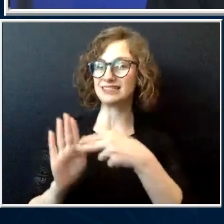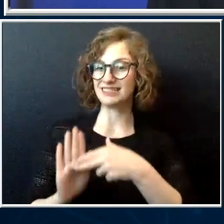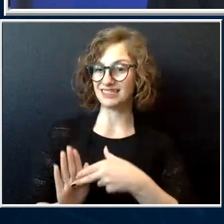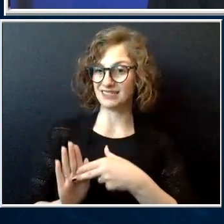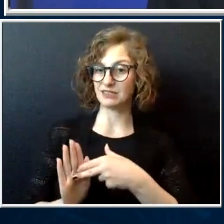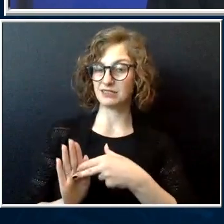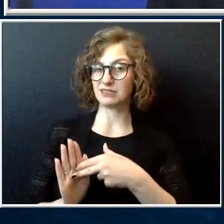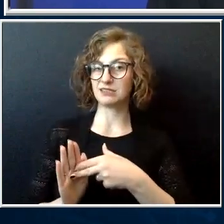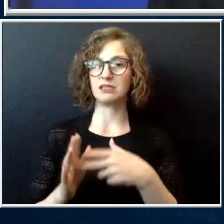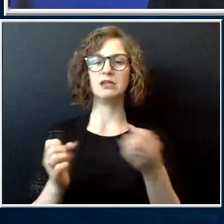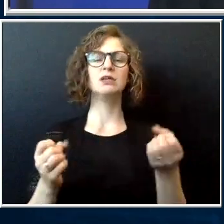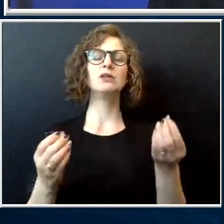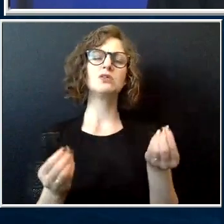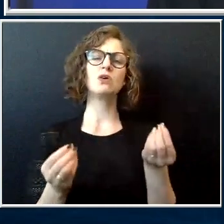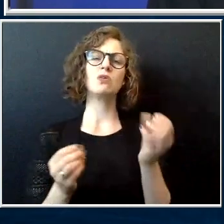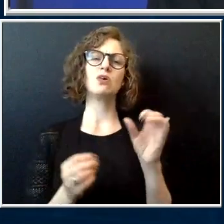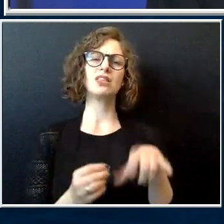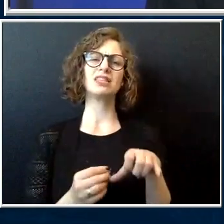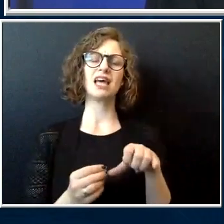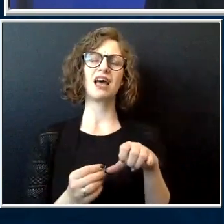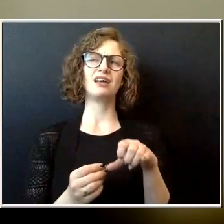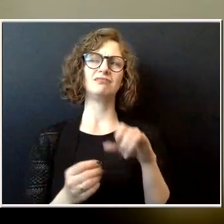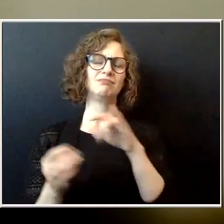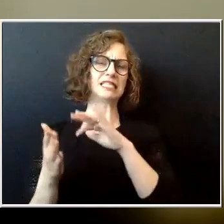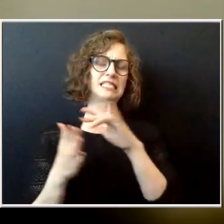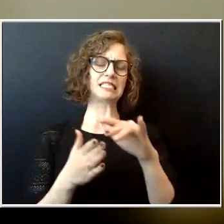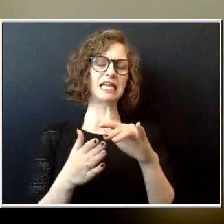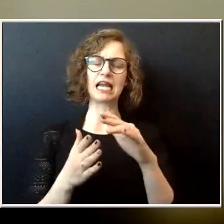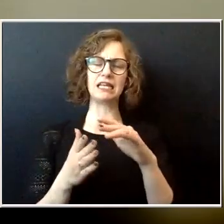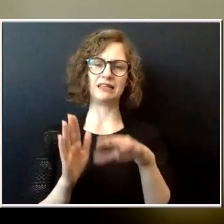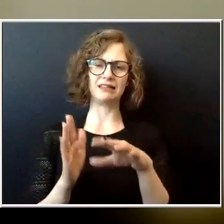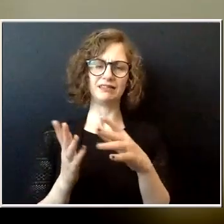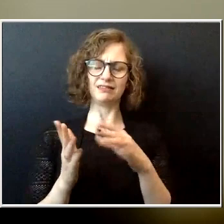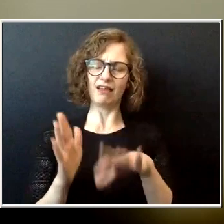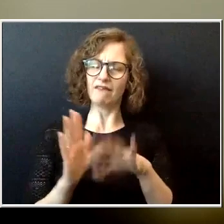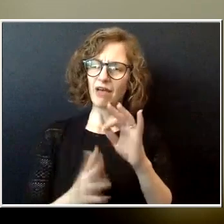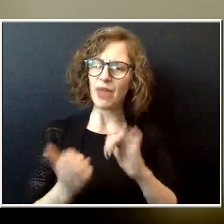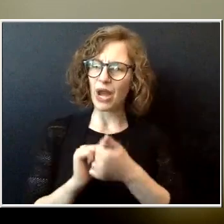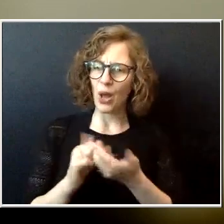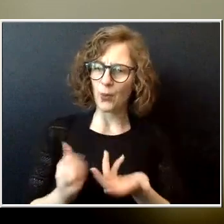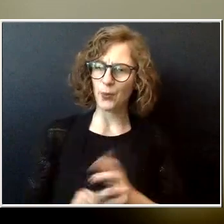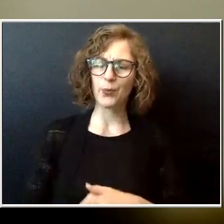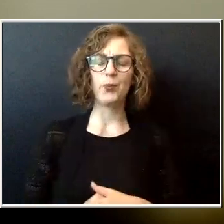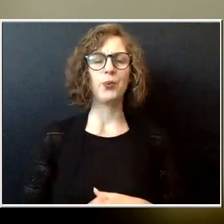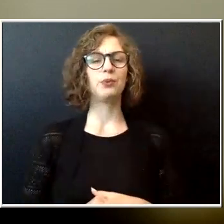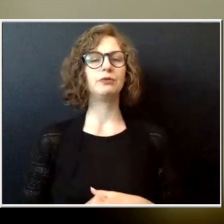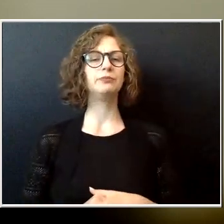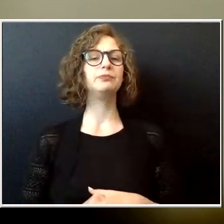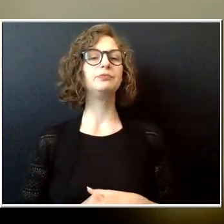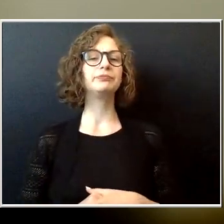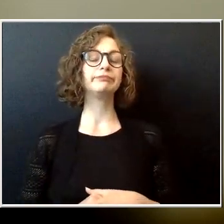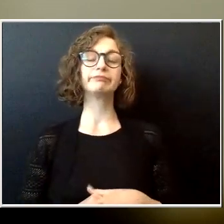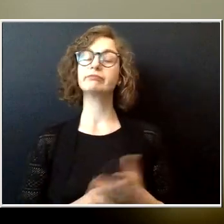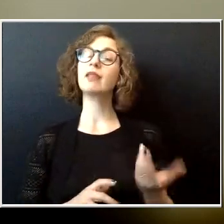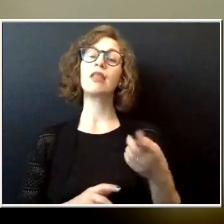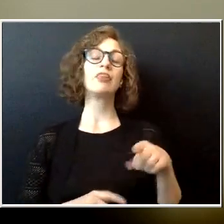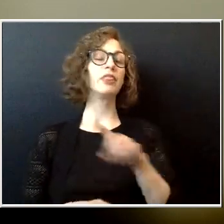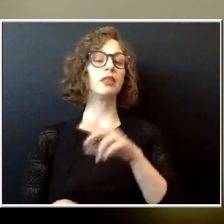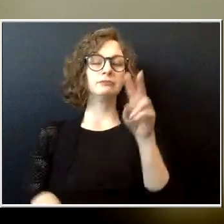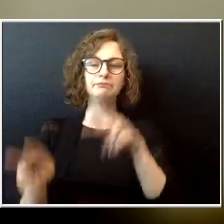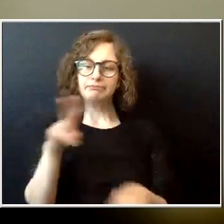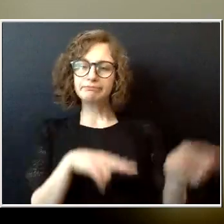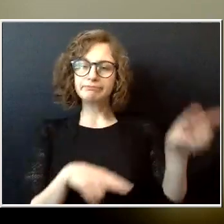Oncology find? How did they prove this? Yeah, I mean, they looked at, just like you showed, they looked at all those numbers, the data